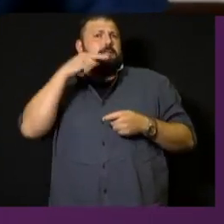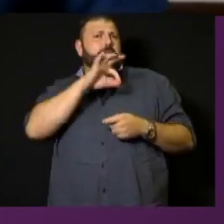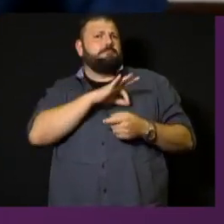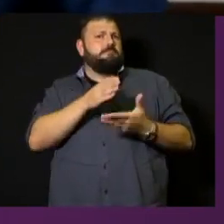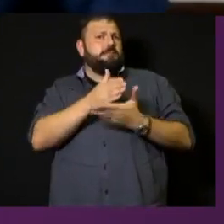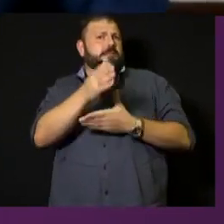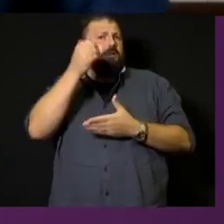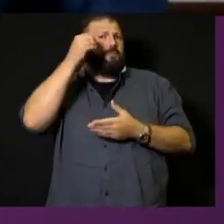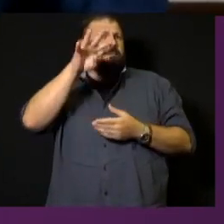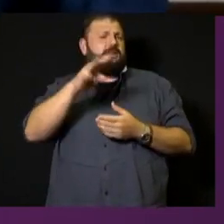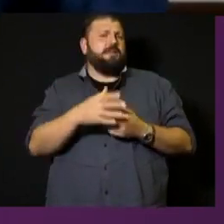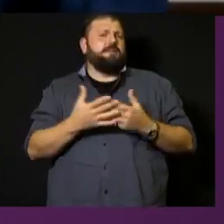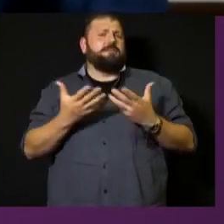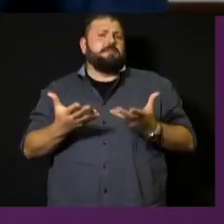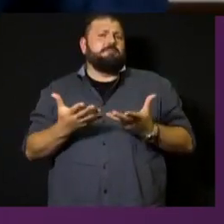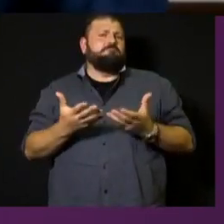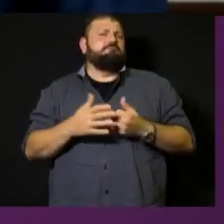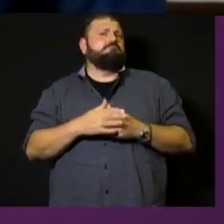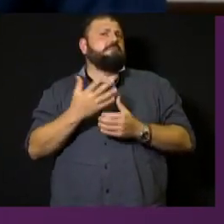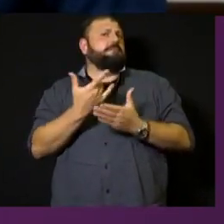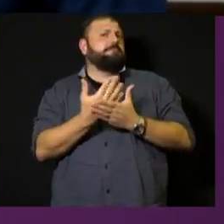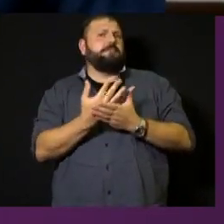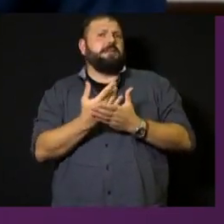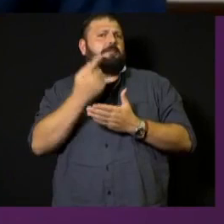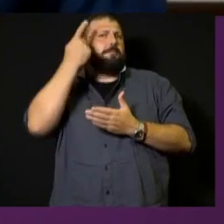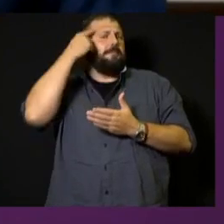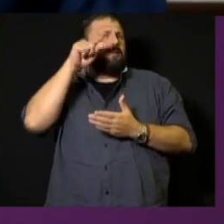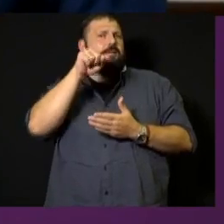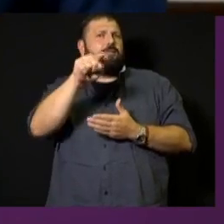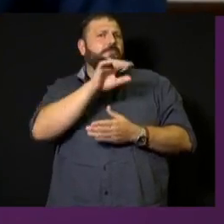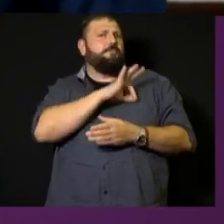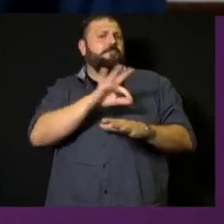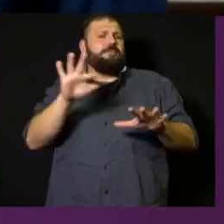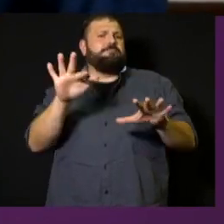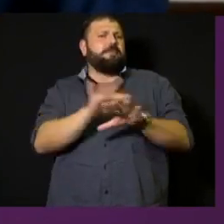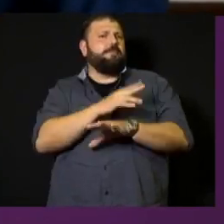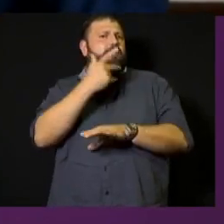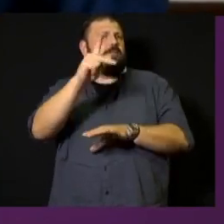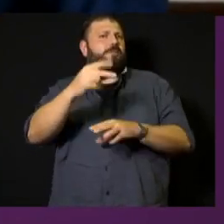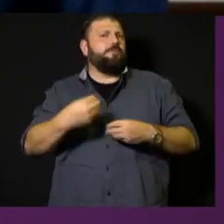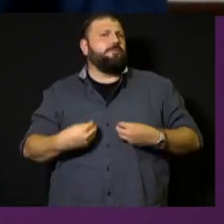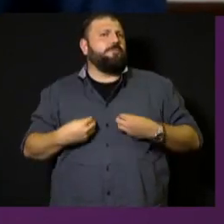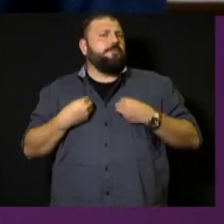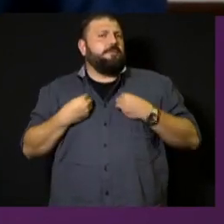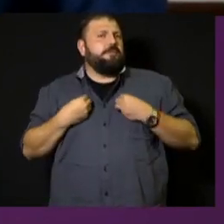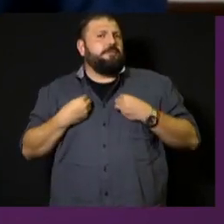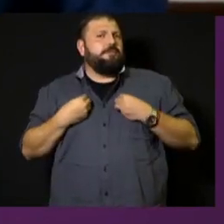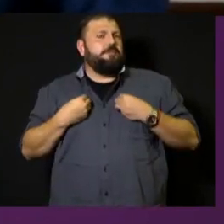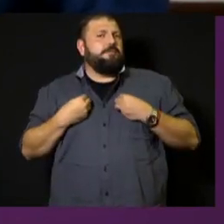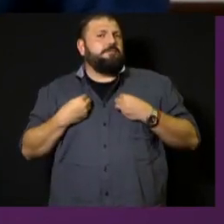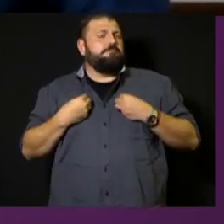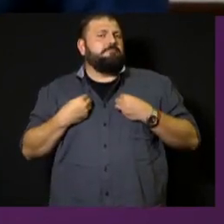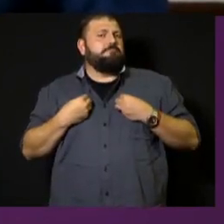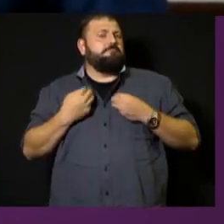that are starting today with OmniLife. Well, you know something in transformation,